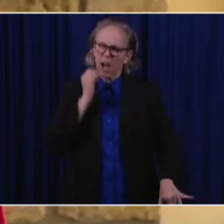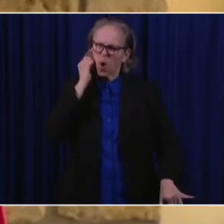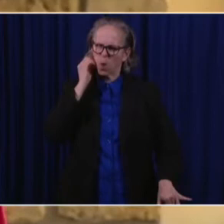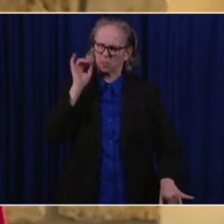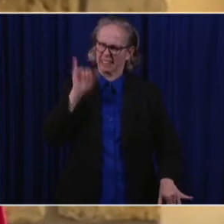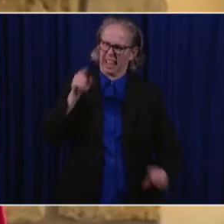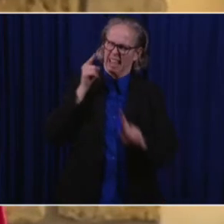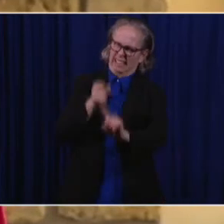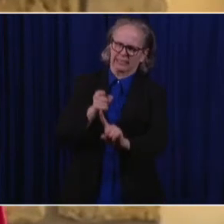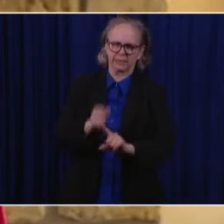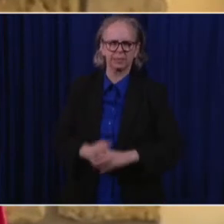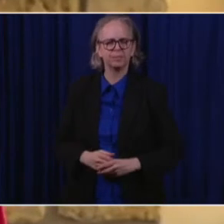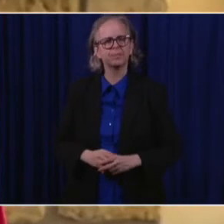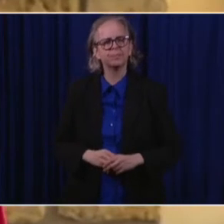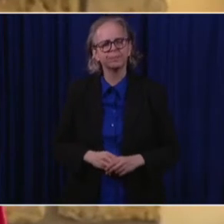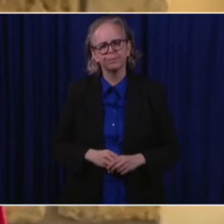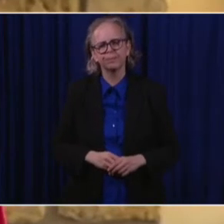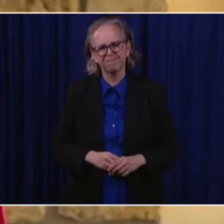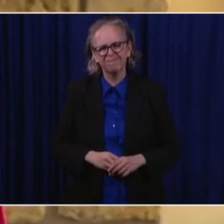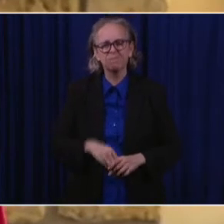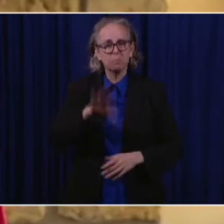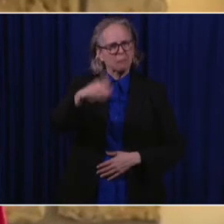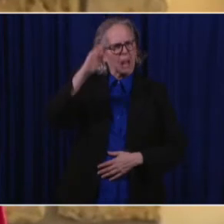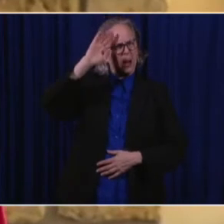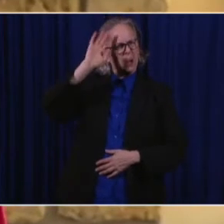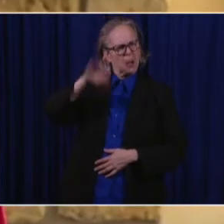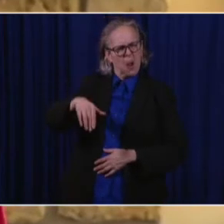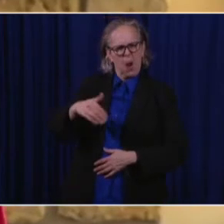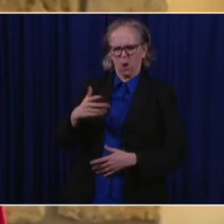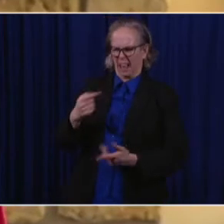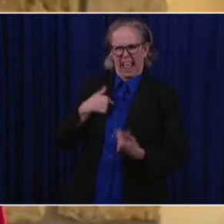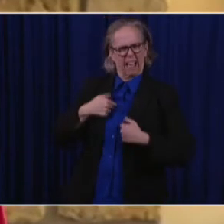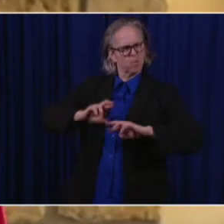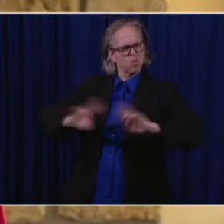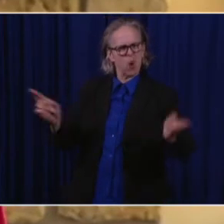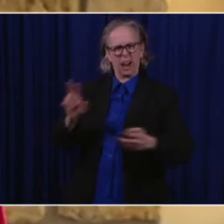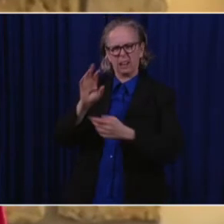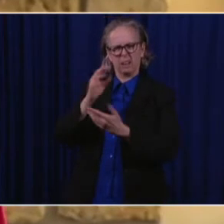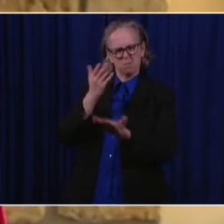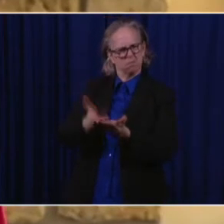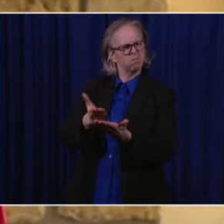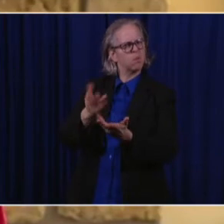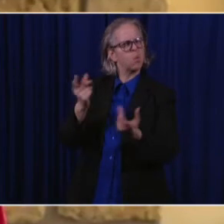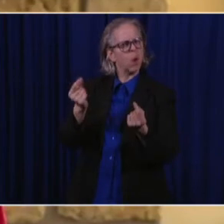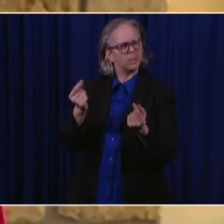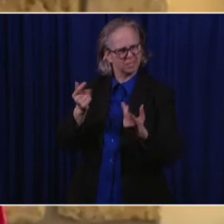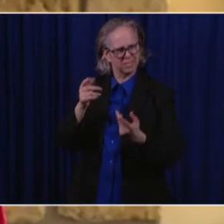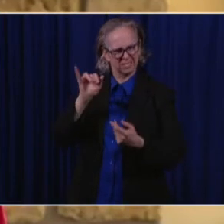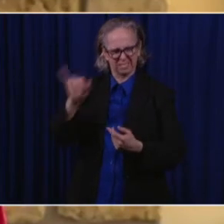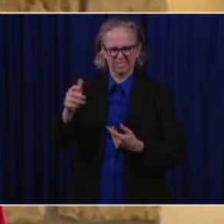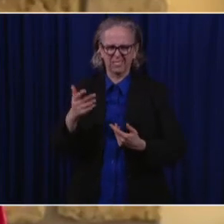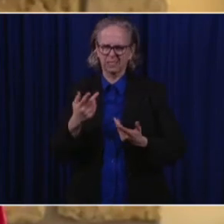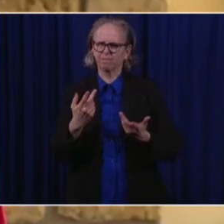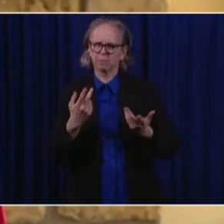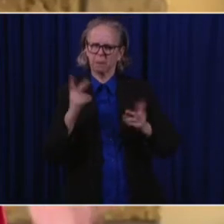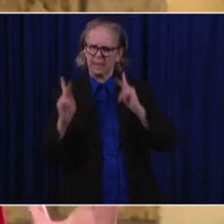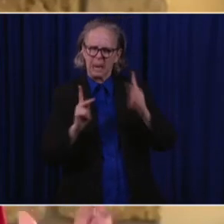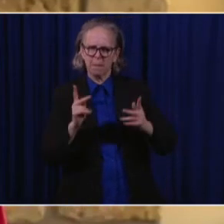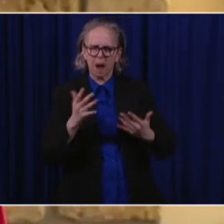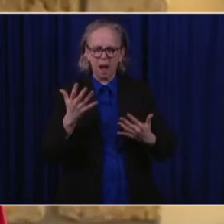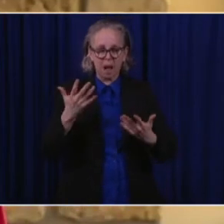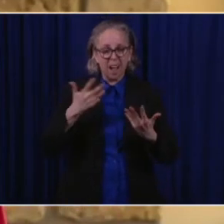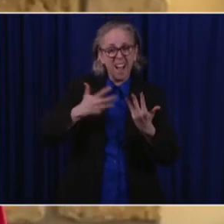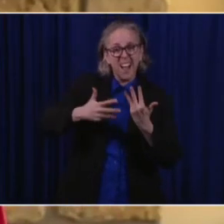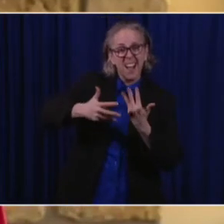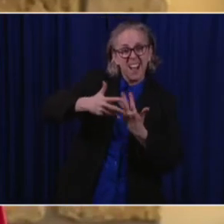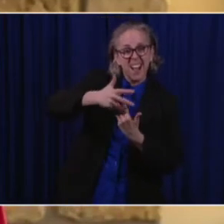refuted at this point, is what every expert tells us, is that personal contact between two people or groups of people drives up the